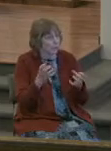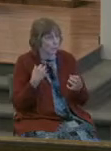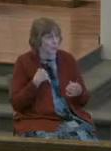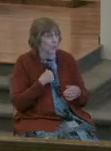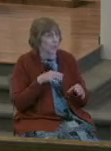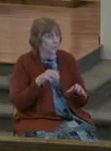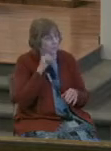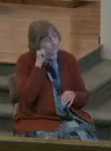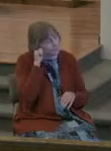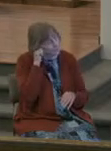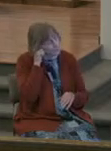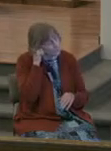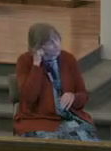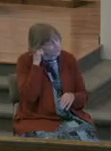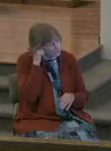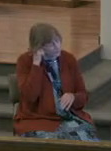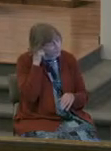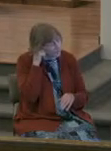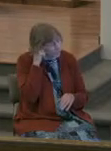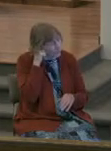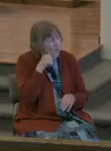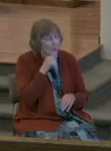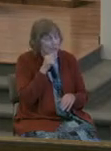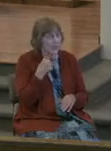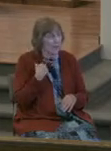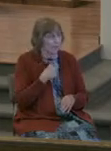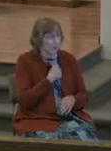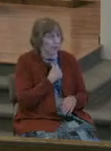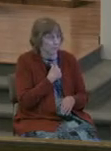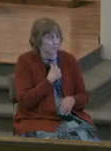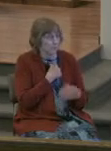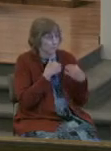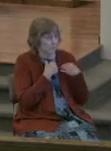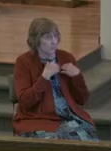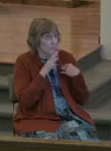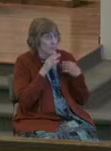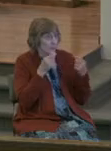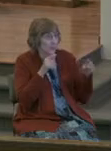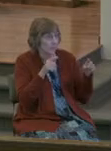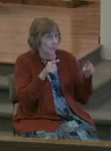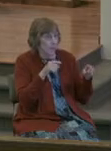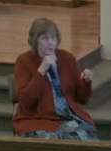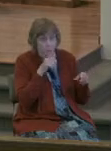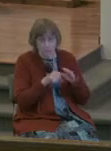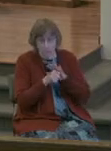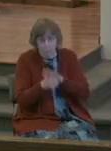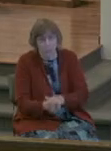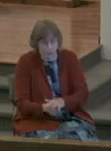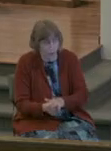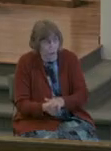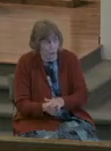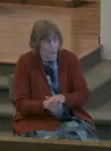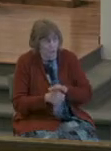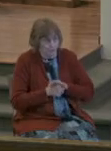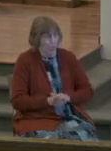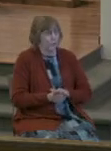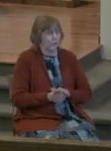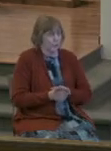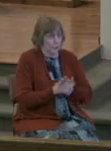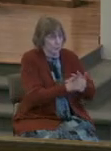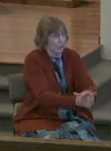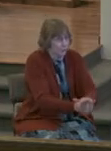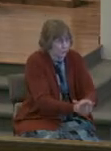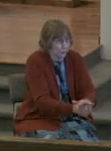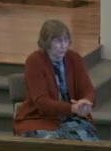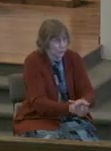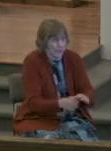do. And that it's not up to us to be successful. We don't have to put pressure on ourselves or beat ourselves up